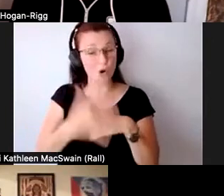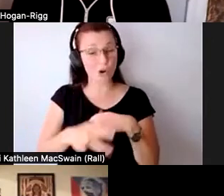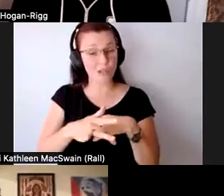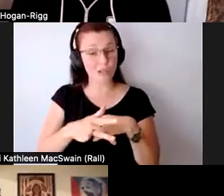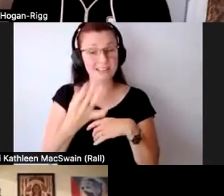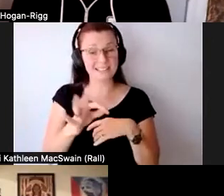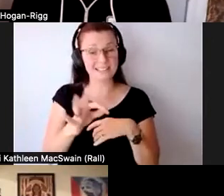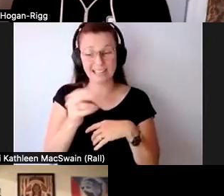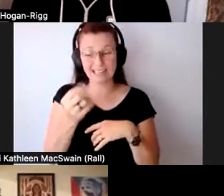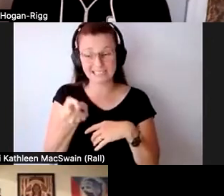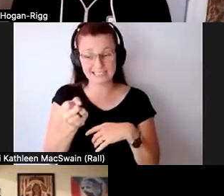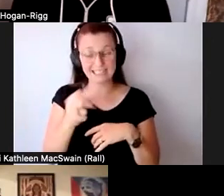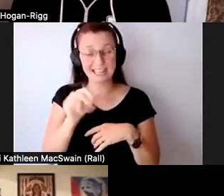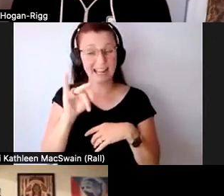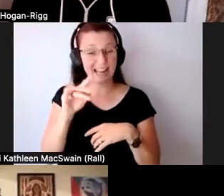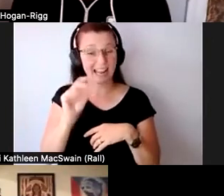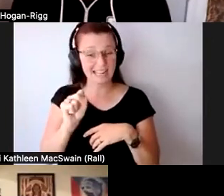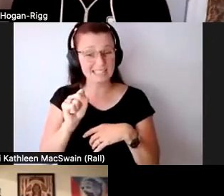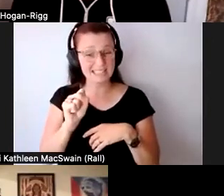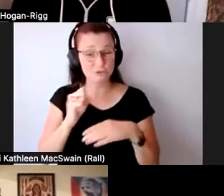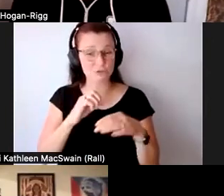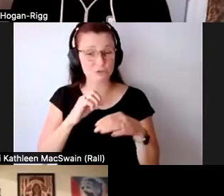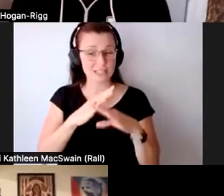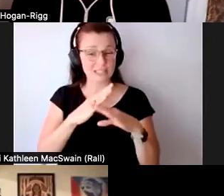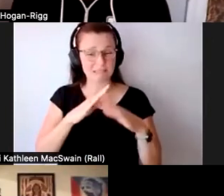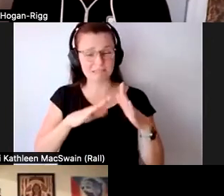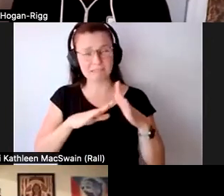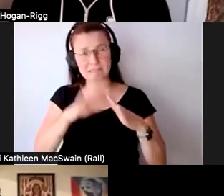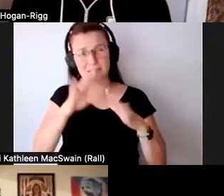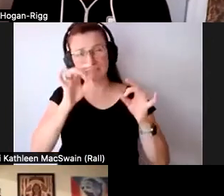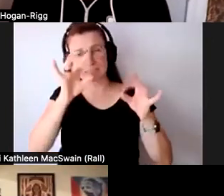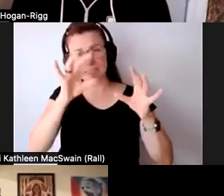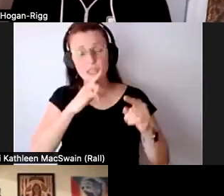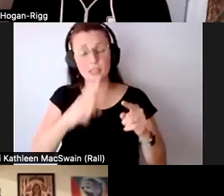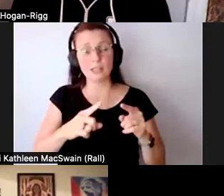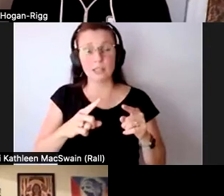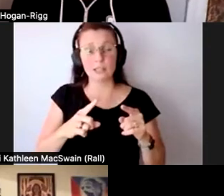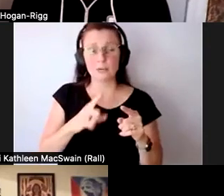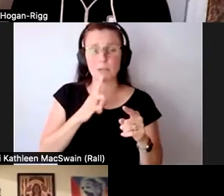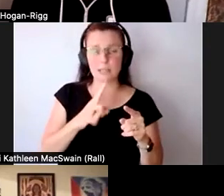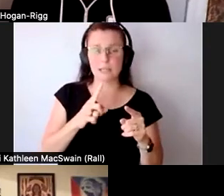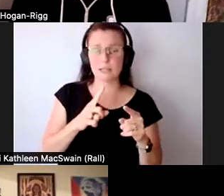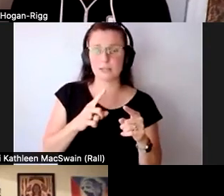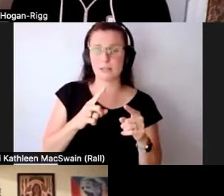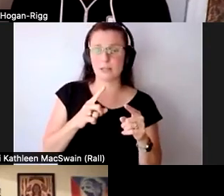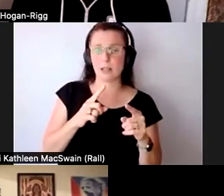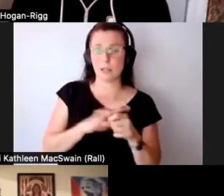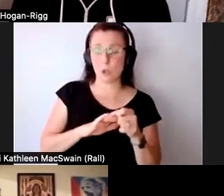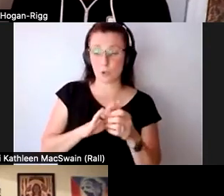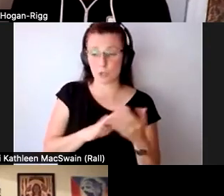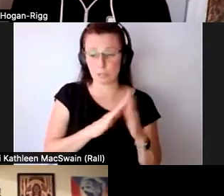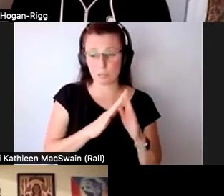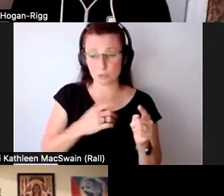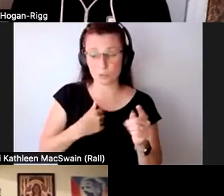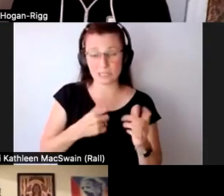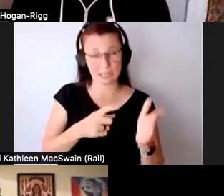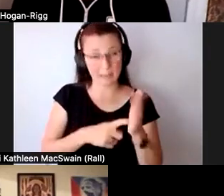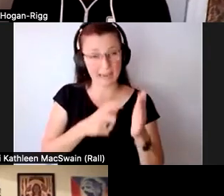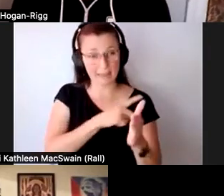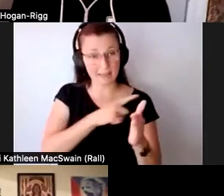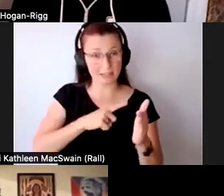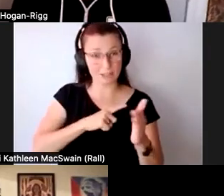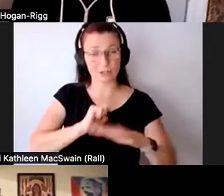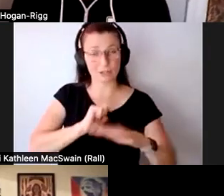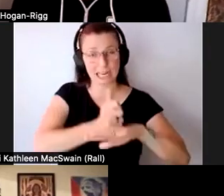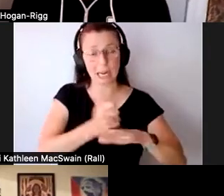dying, it spurred local communities to say we want to save lives and demanded the legislature create a framework to